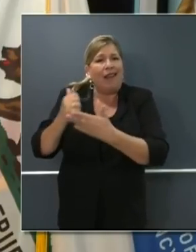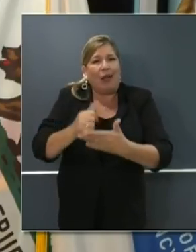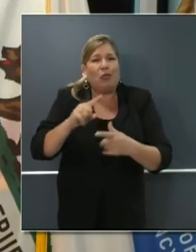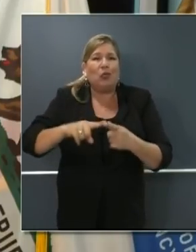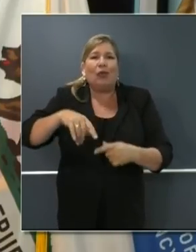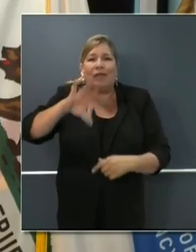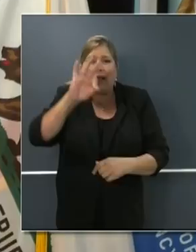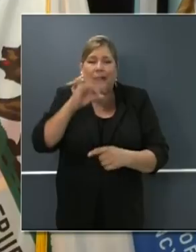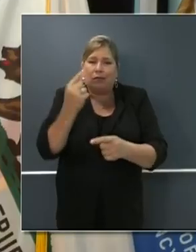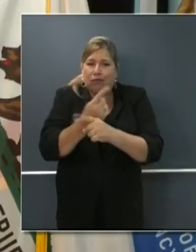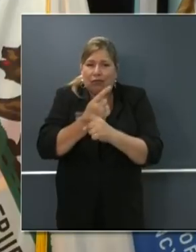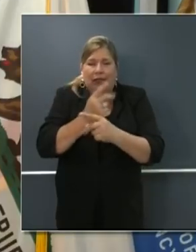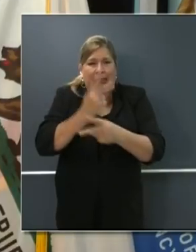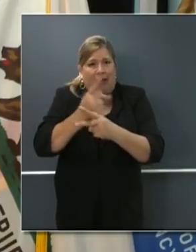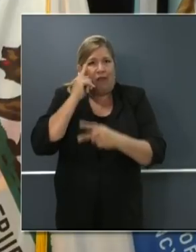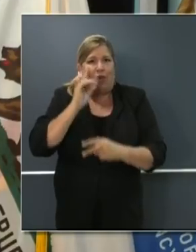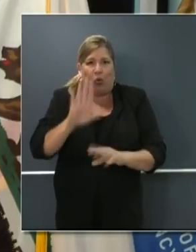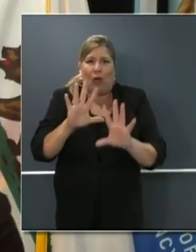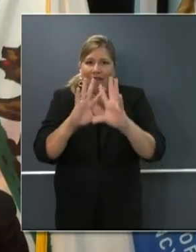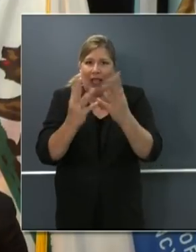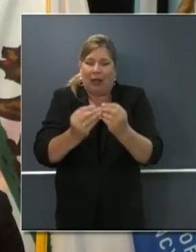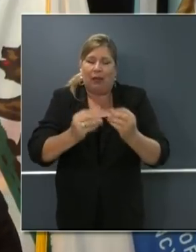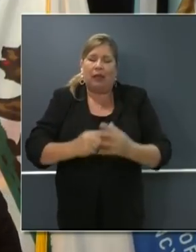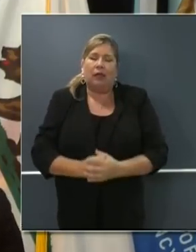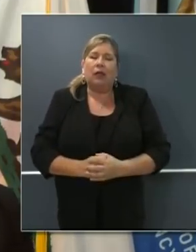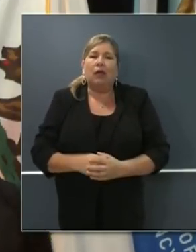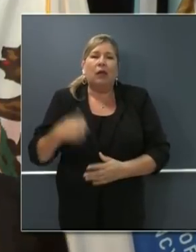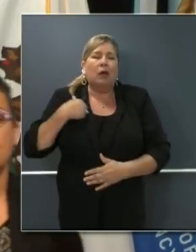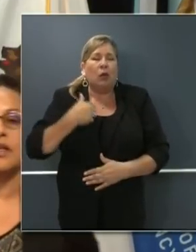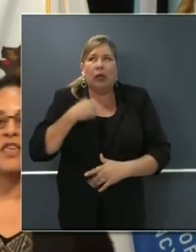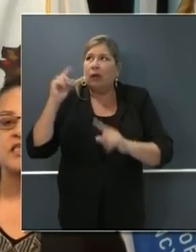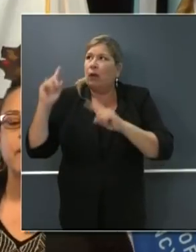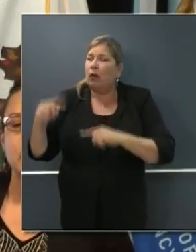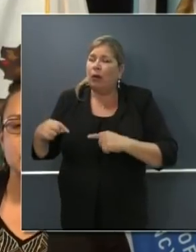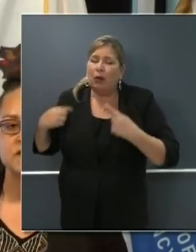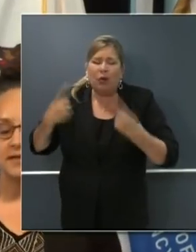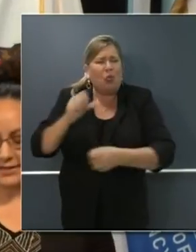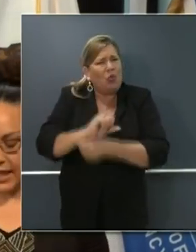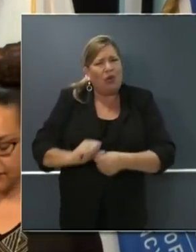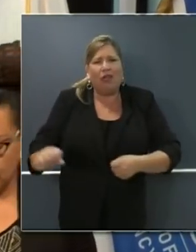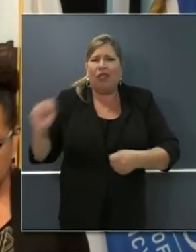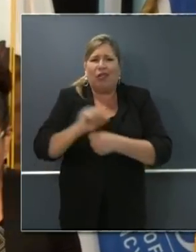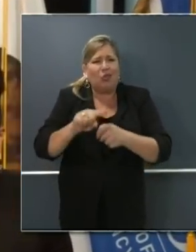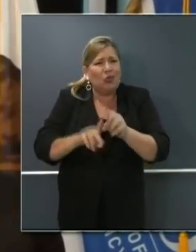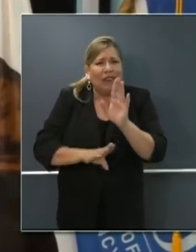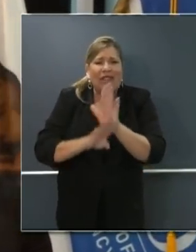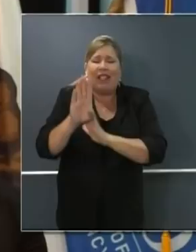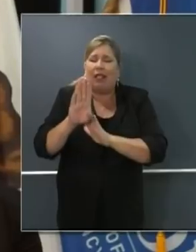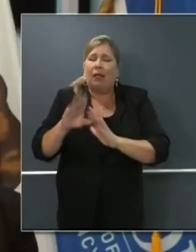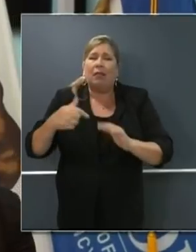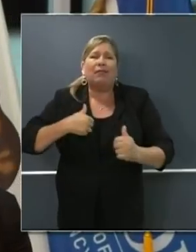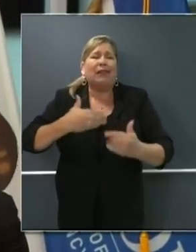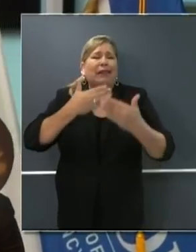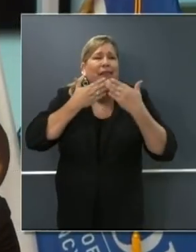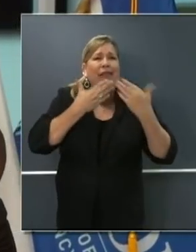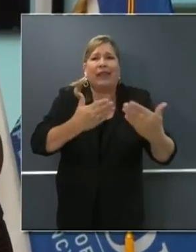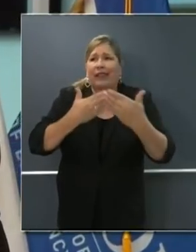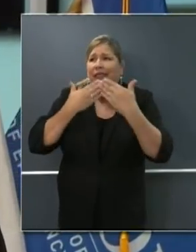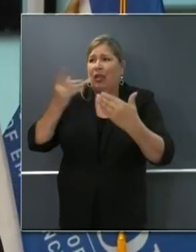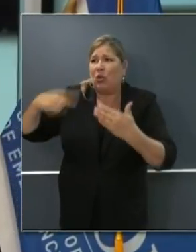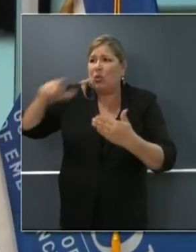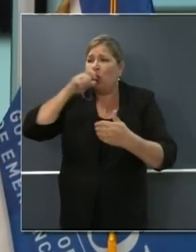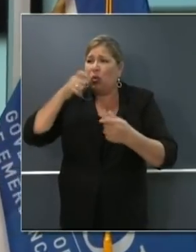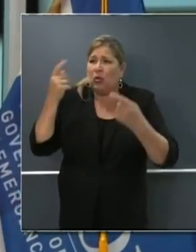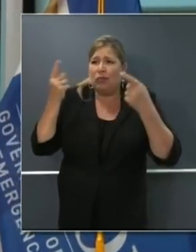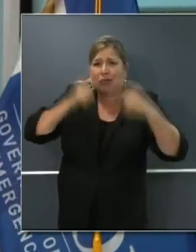Again, a long time in the making in a critical support. I absolutely want to thank the partners in this effort, including Open Lattice, Children's